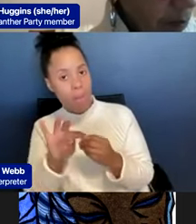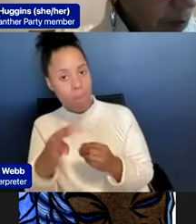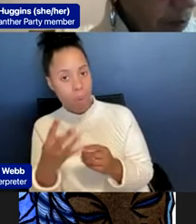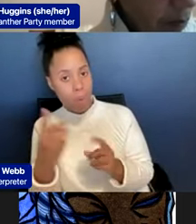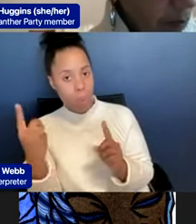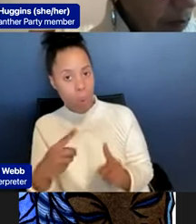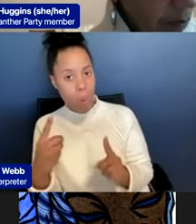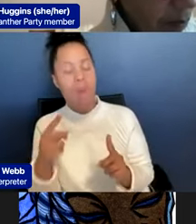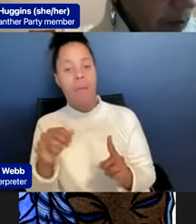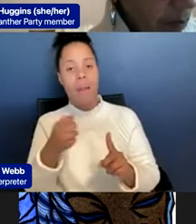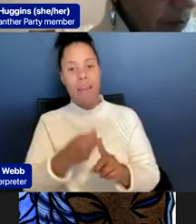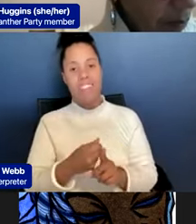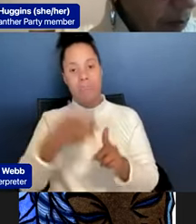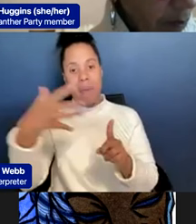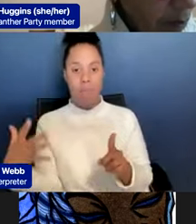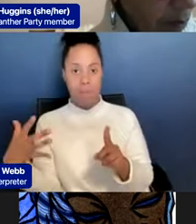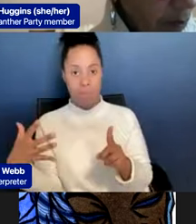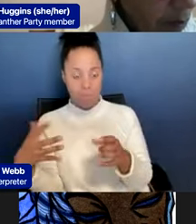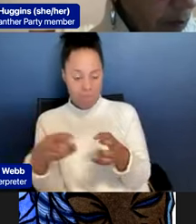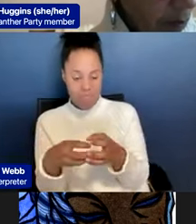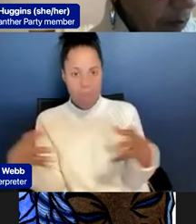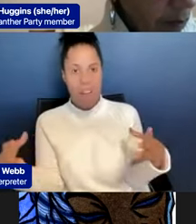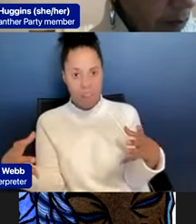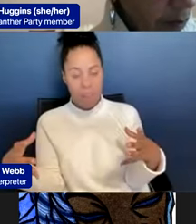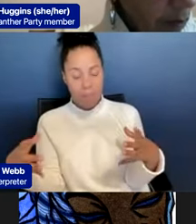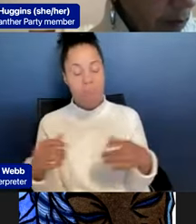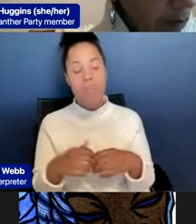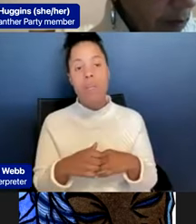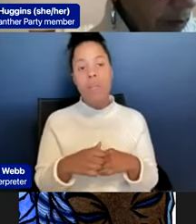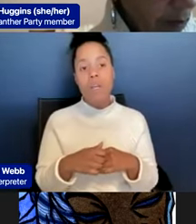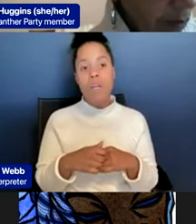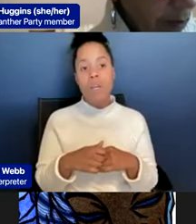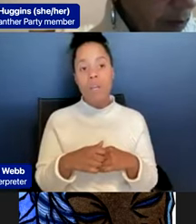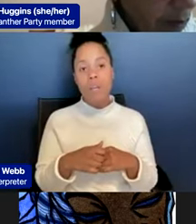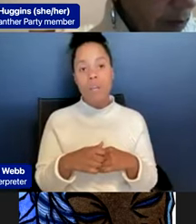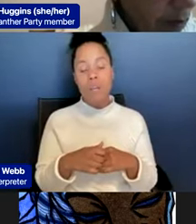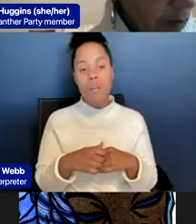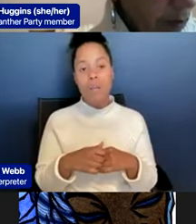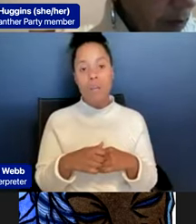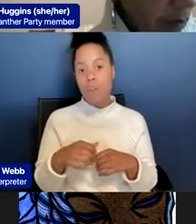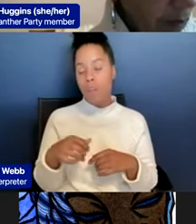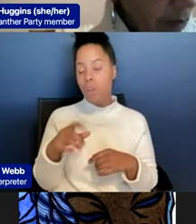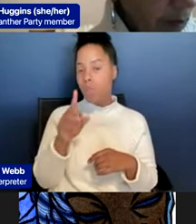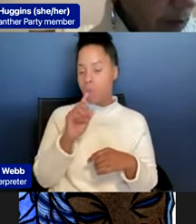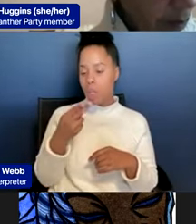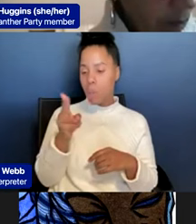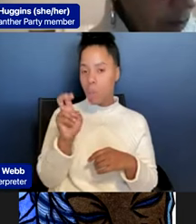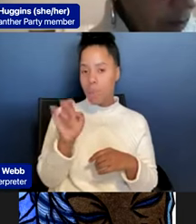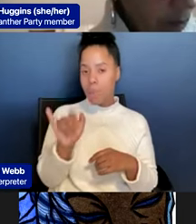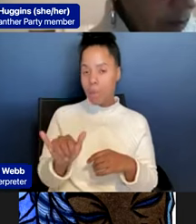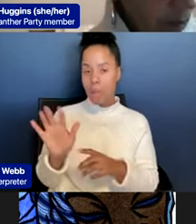we. One, in reading concerning Huey's Newton's notion of intercommunalism,